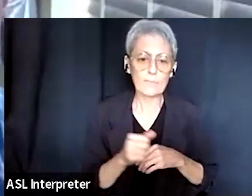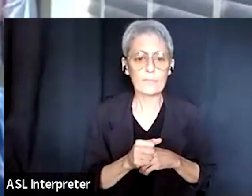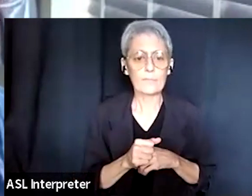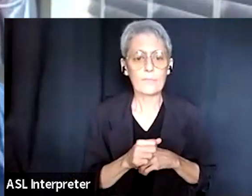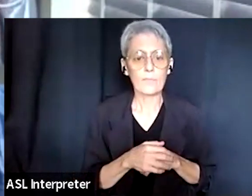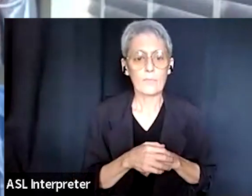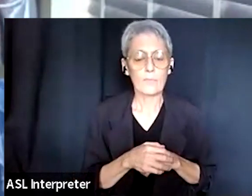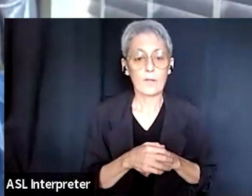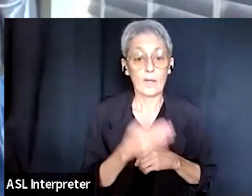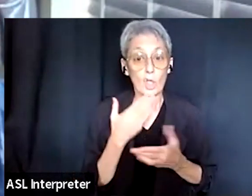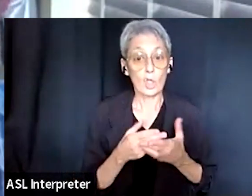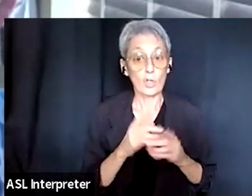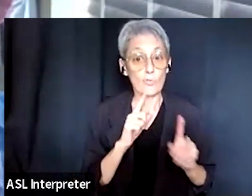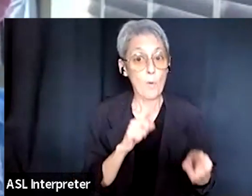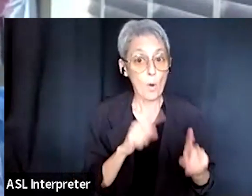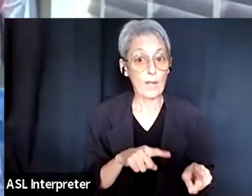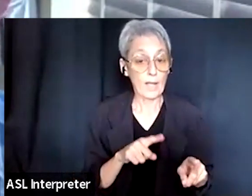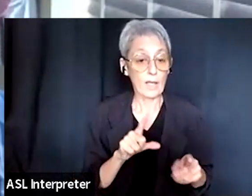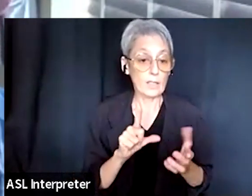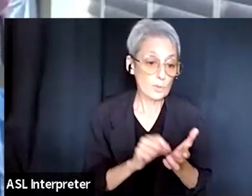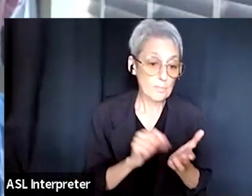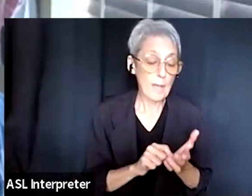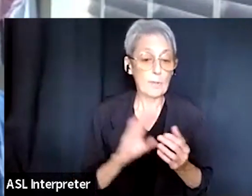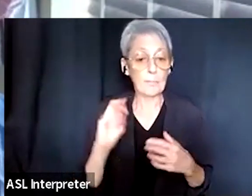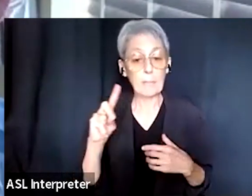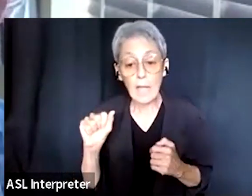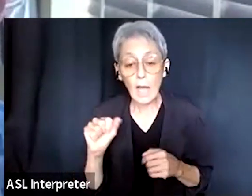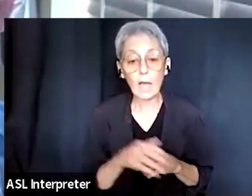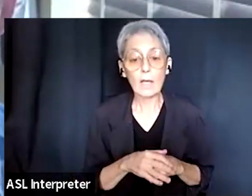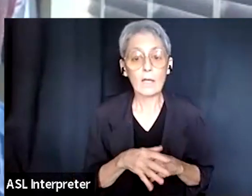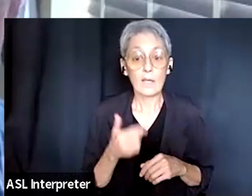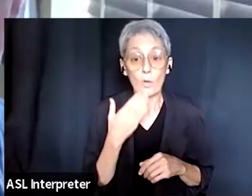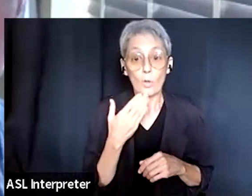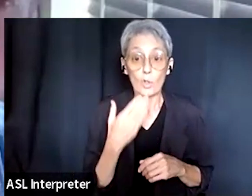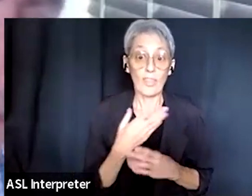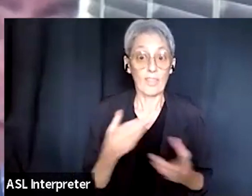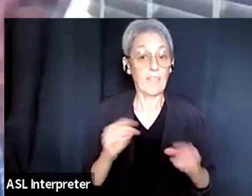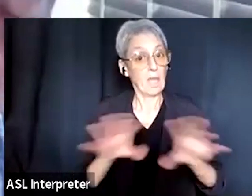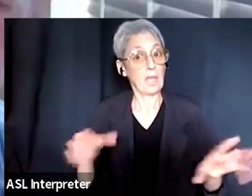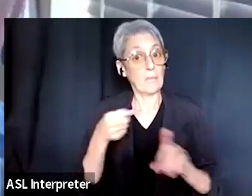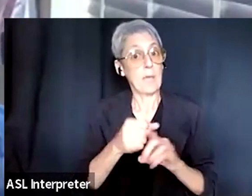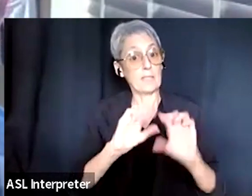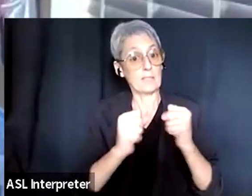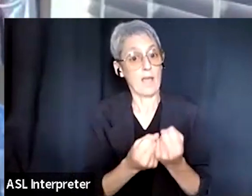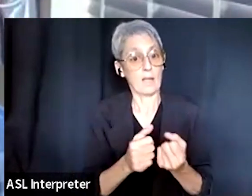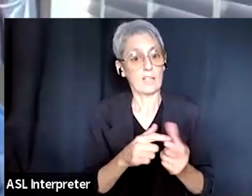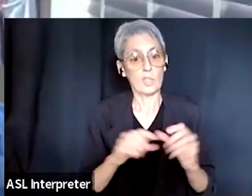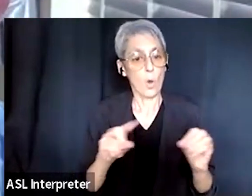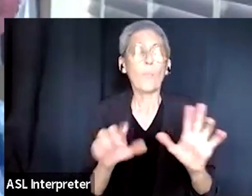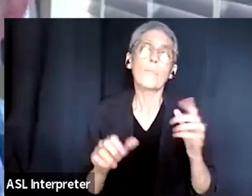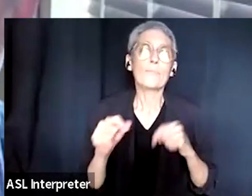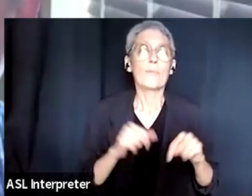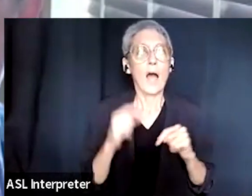is impact, you know, widely in society, then there's no question. I mean, I don't know if this was true,